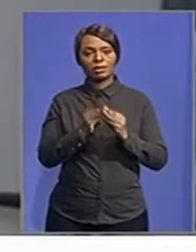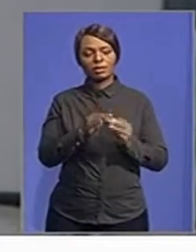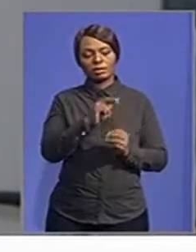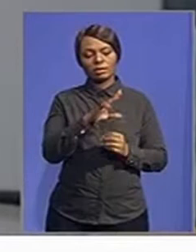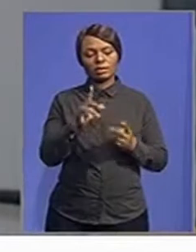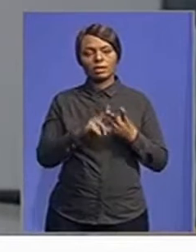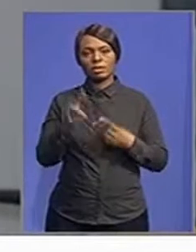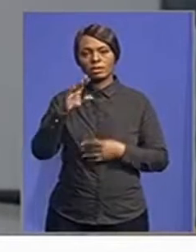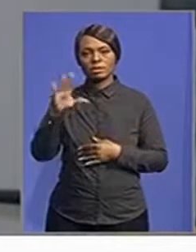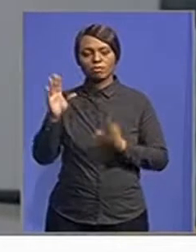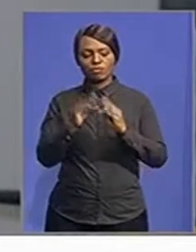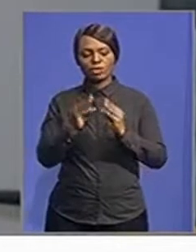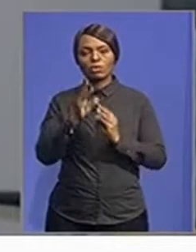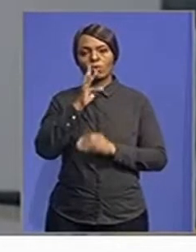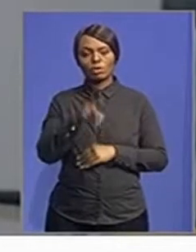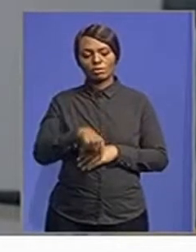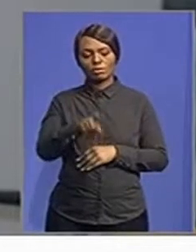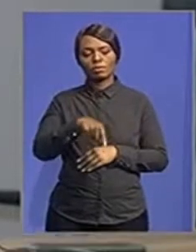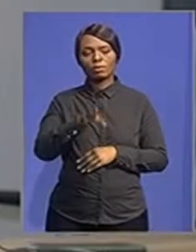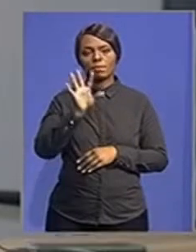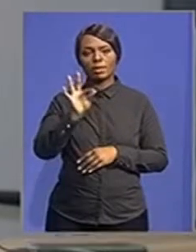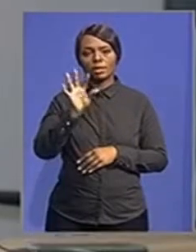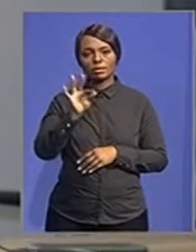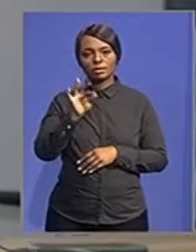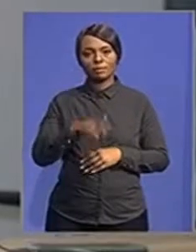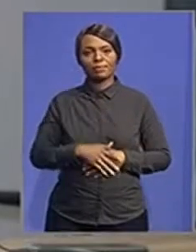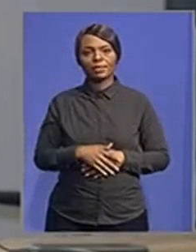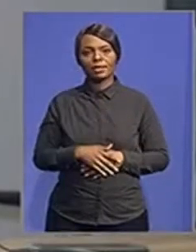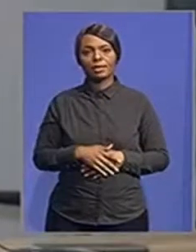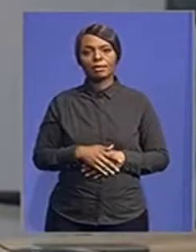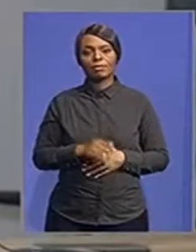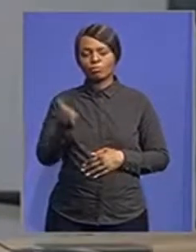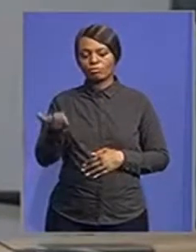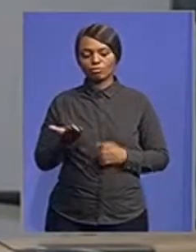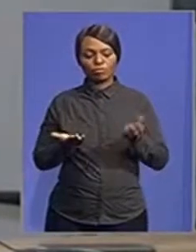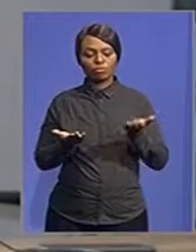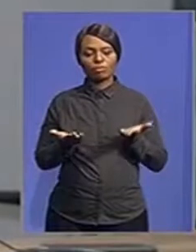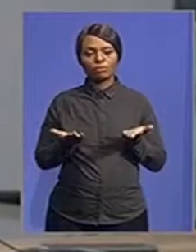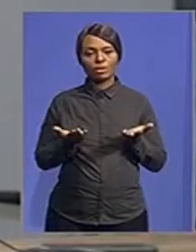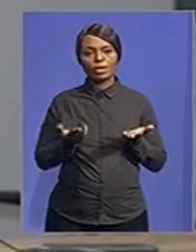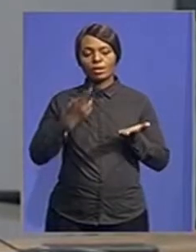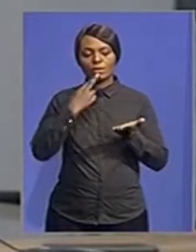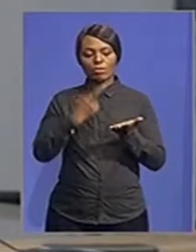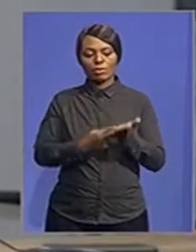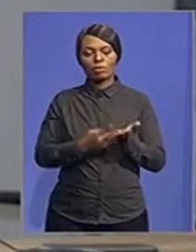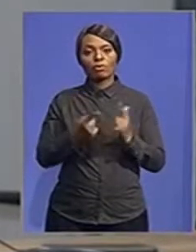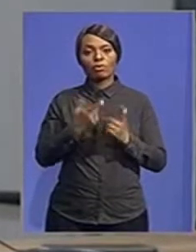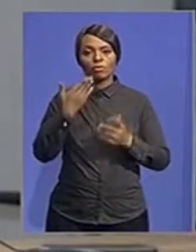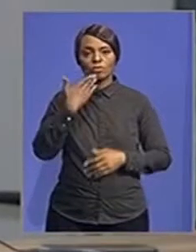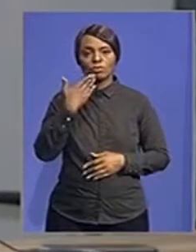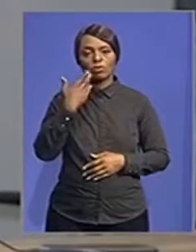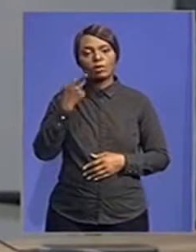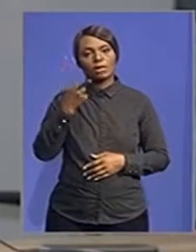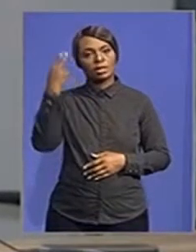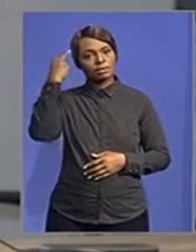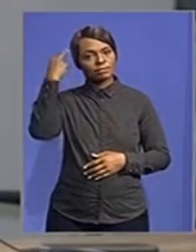Monday, at which we will receive reports from the Secretary General's office,